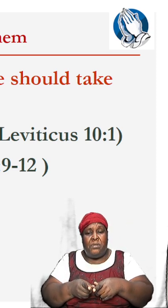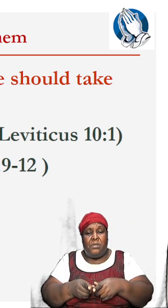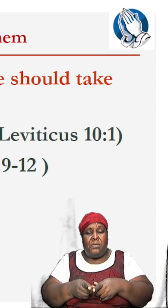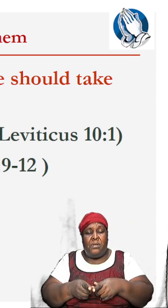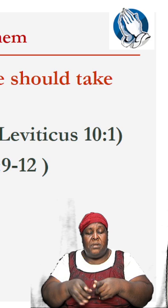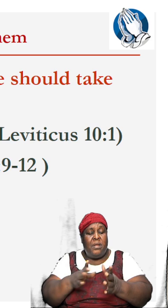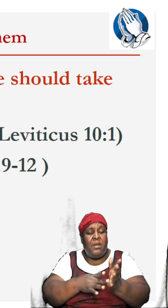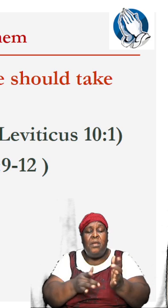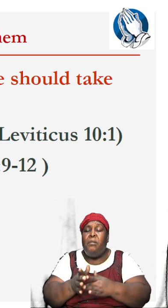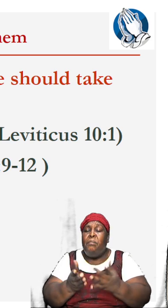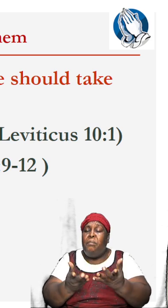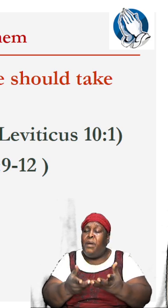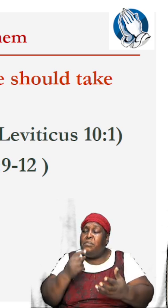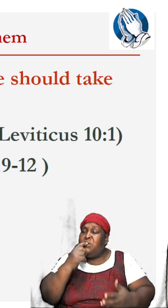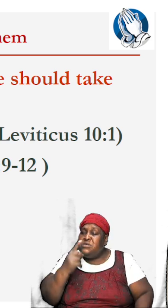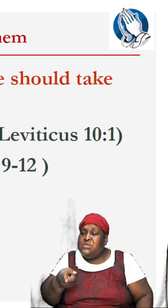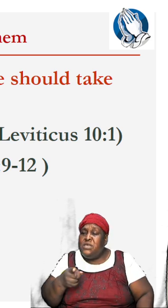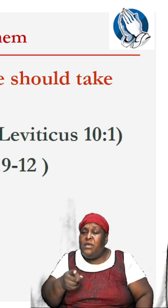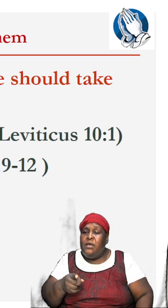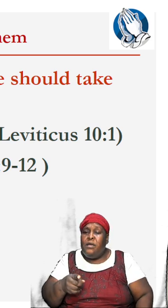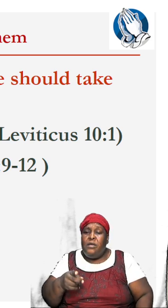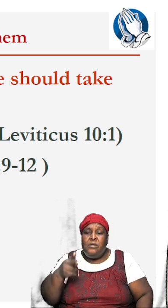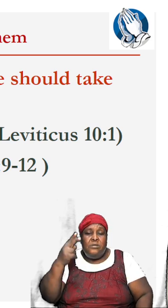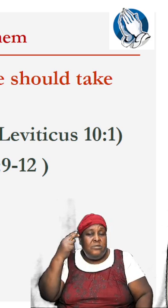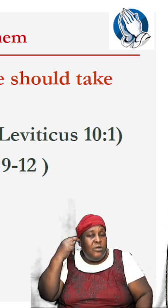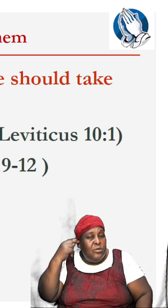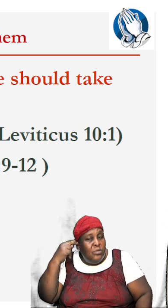And the Bible said that the news